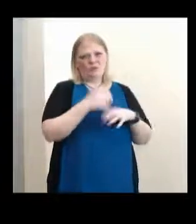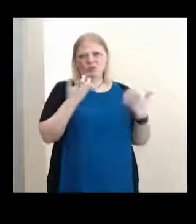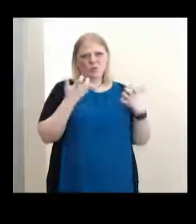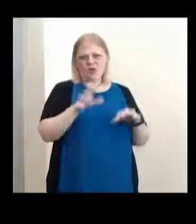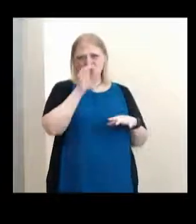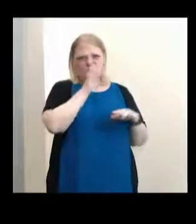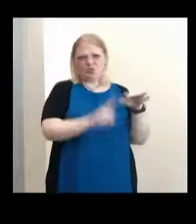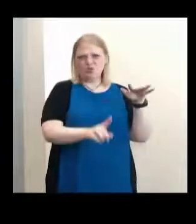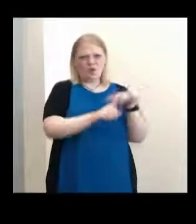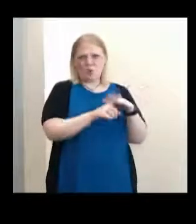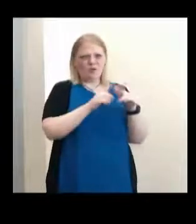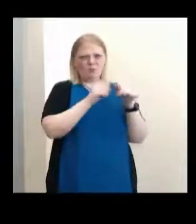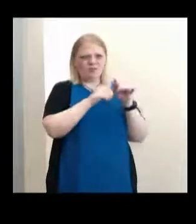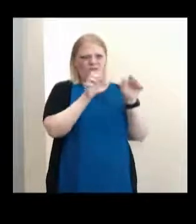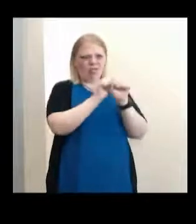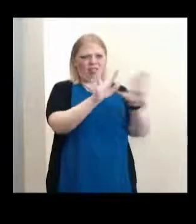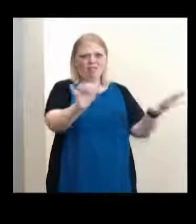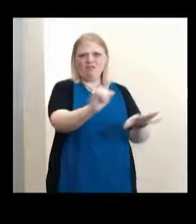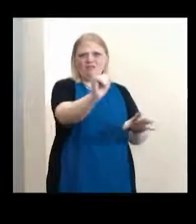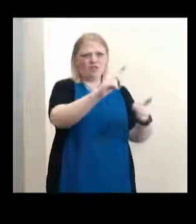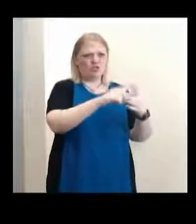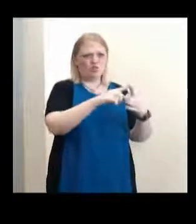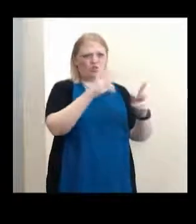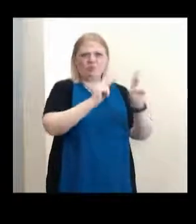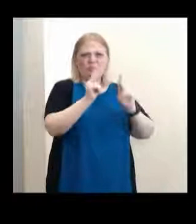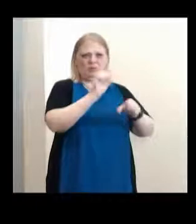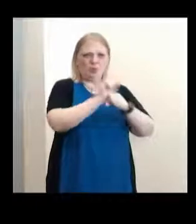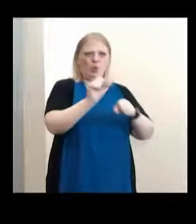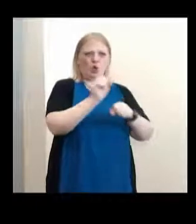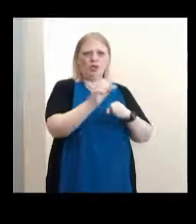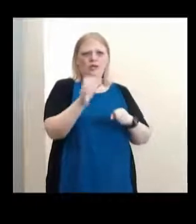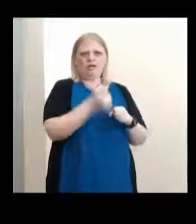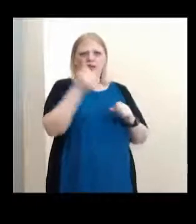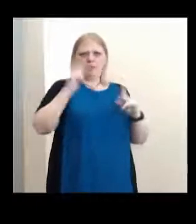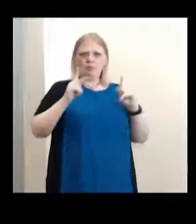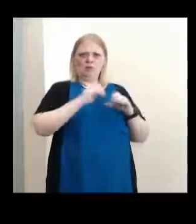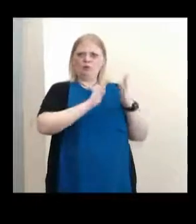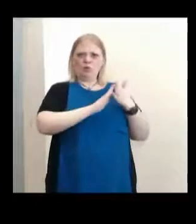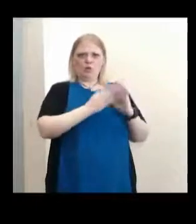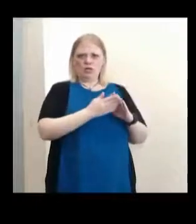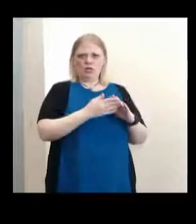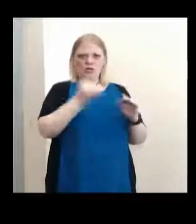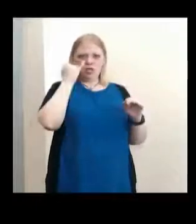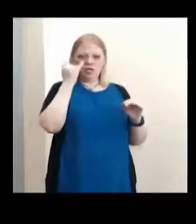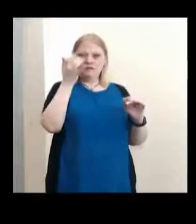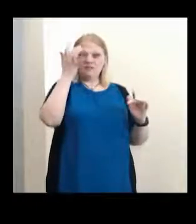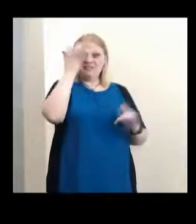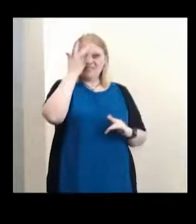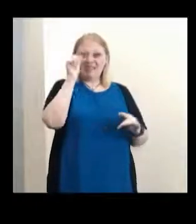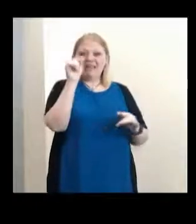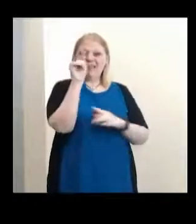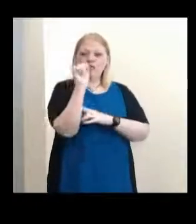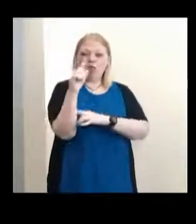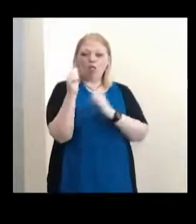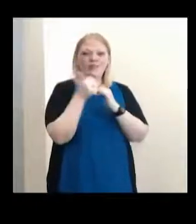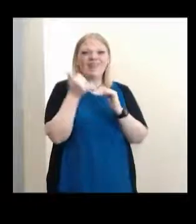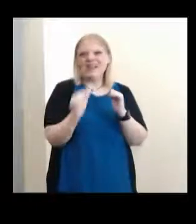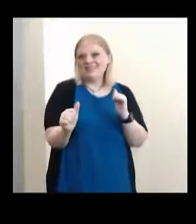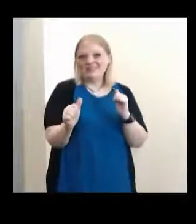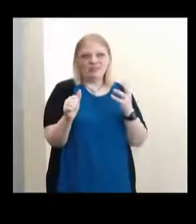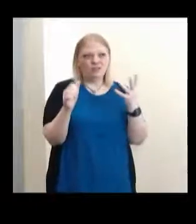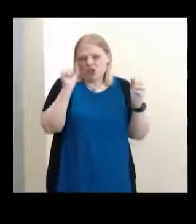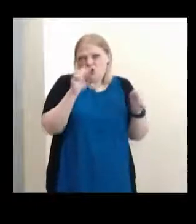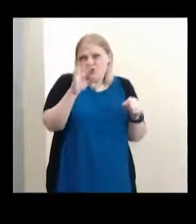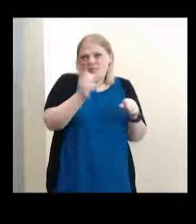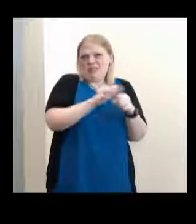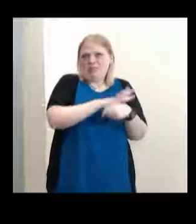come in and infect our vaccinators and to infect everybody else in the community. And if you're sick at all with anything, it could be